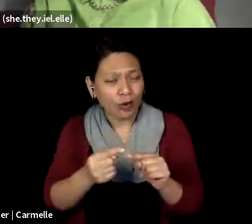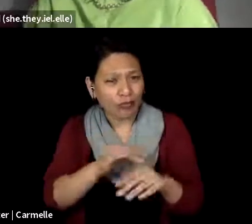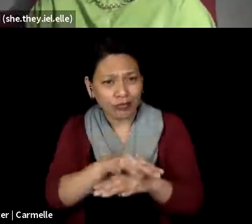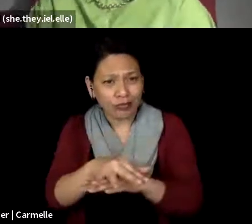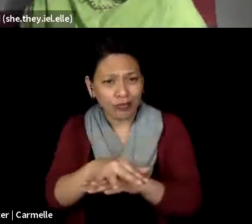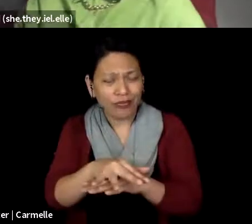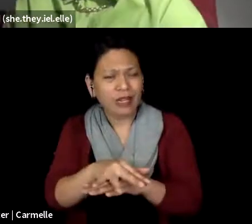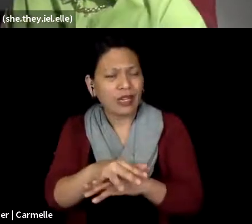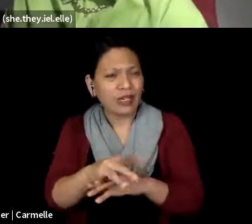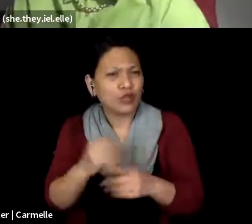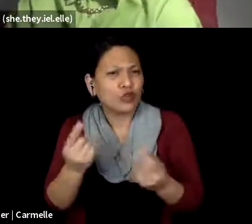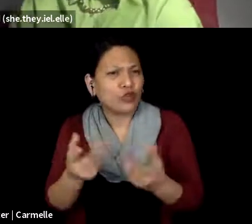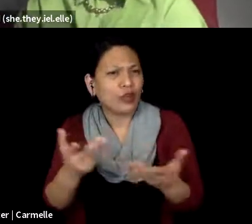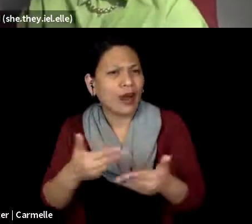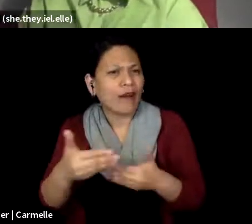this is how we're going to handle it.